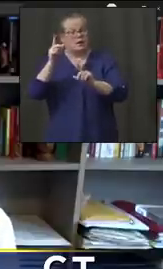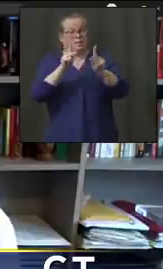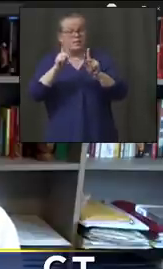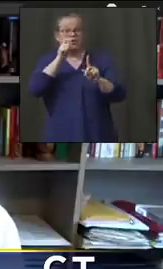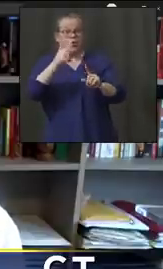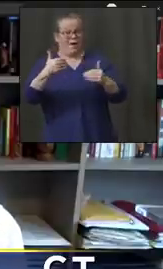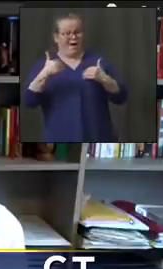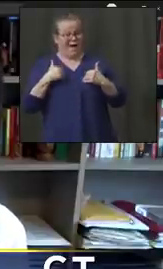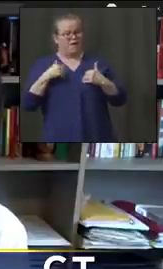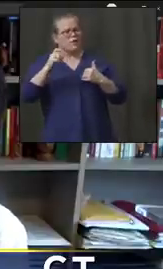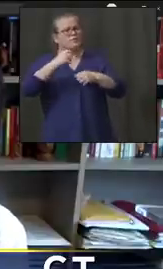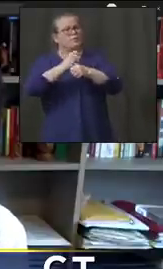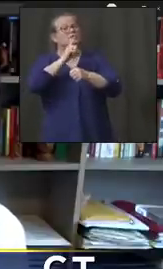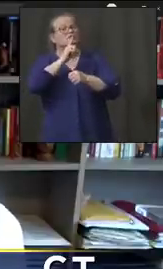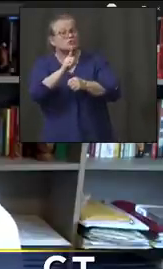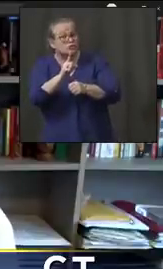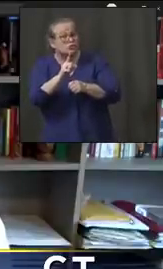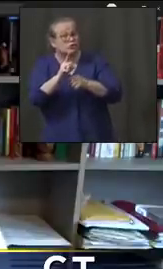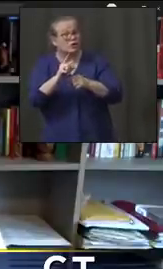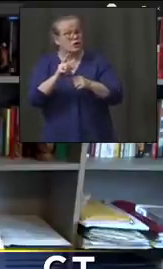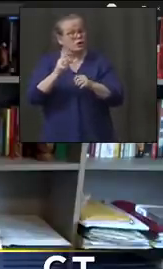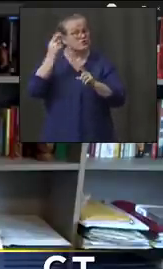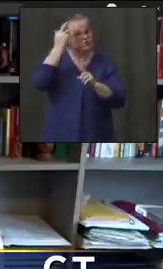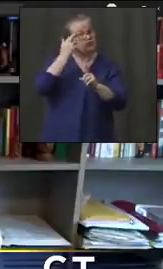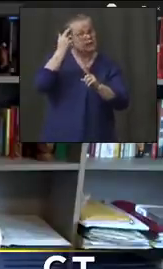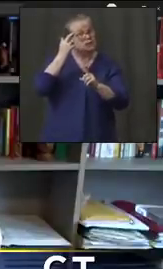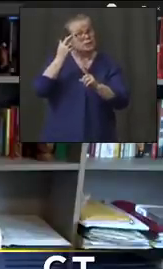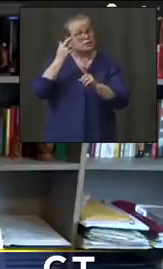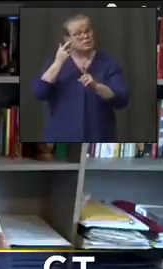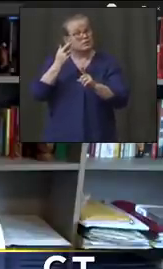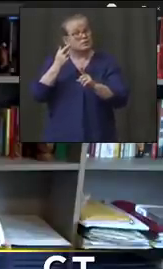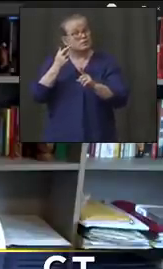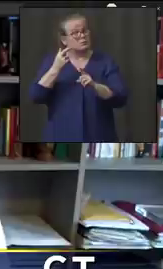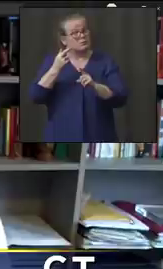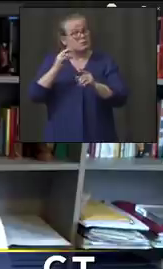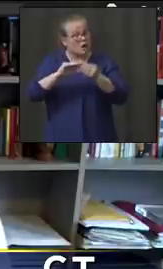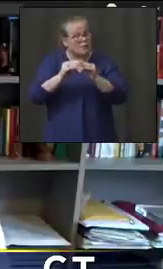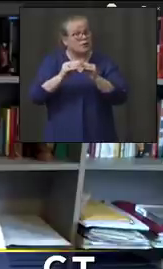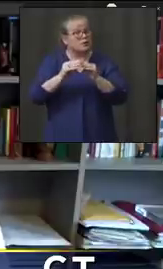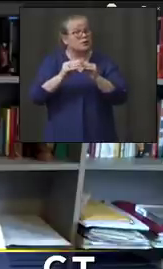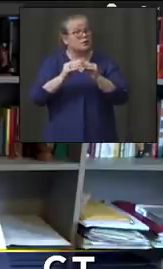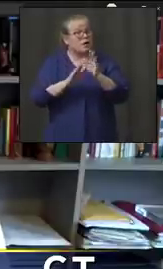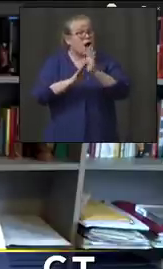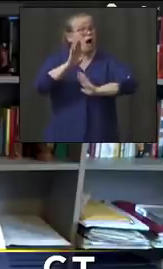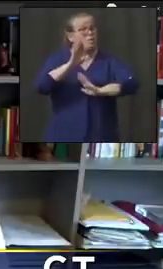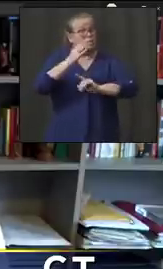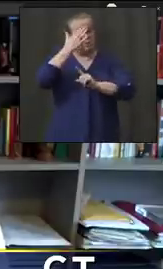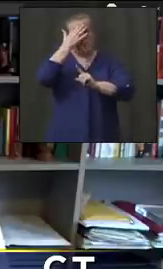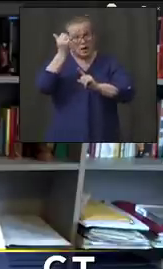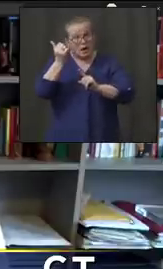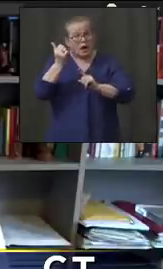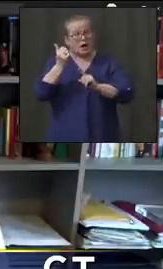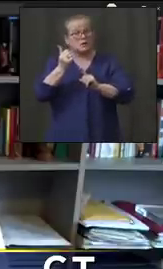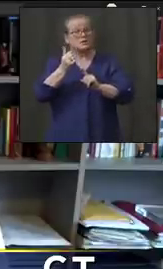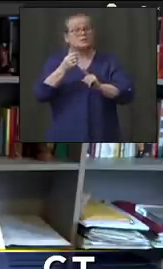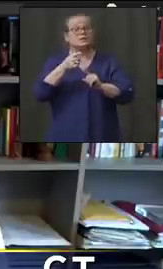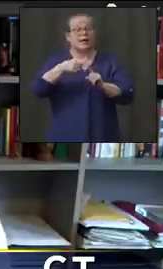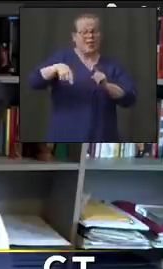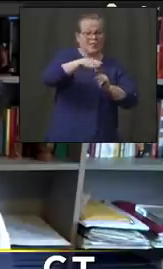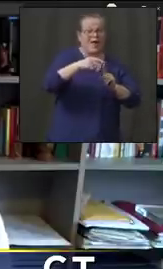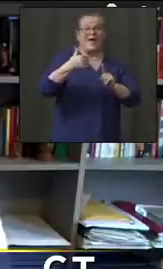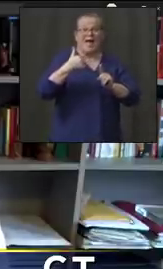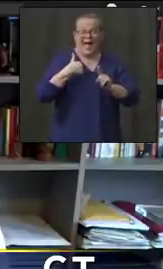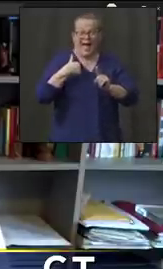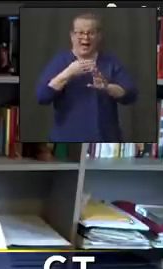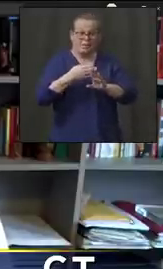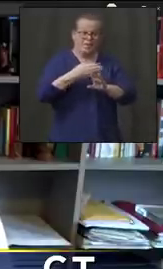just because we hadn't looked before and now we're finding them now, but it's actually because there's actually continued or increased transmission. So that's